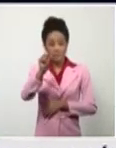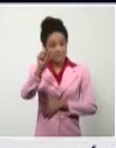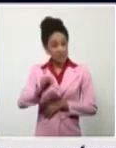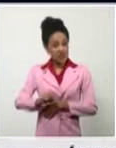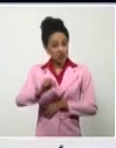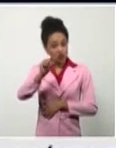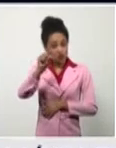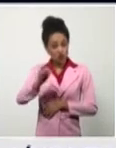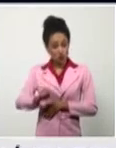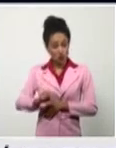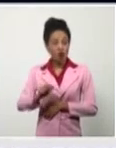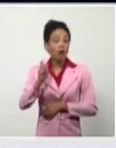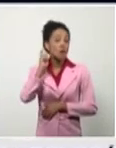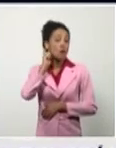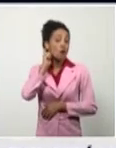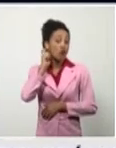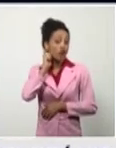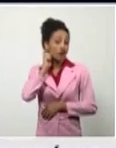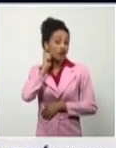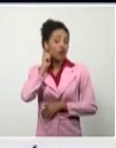1,021 individuals are female.